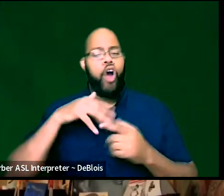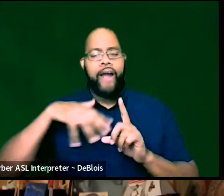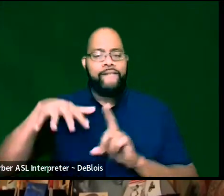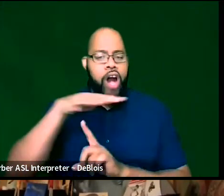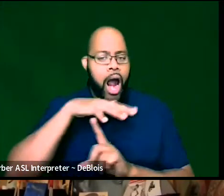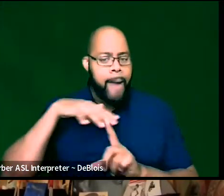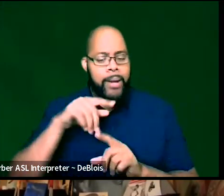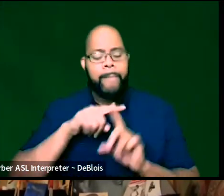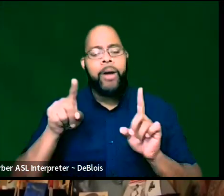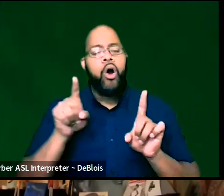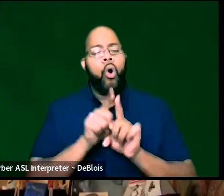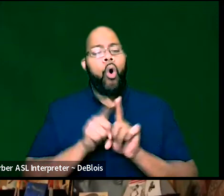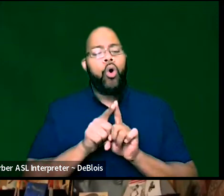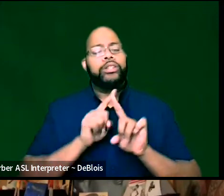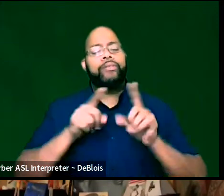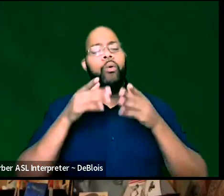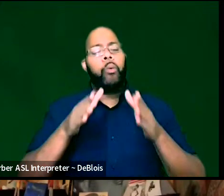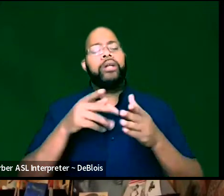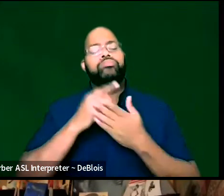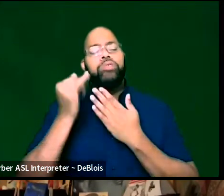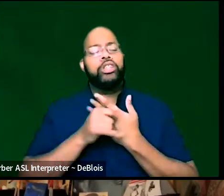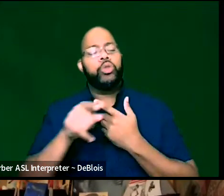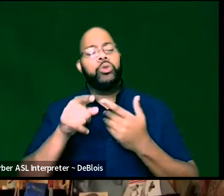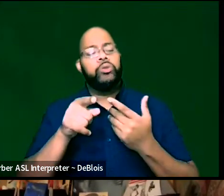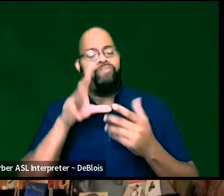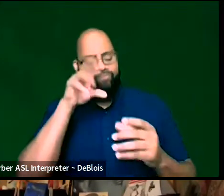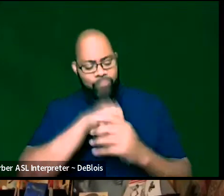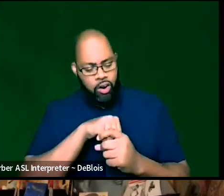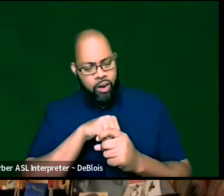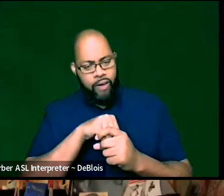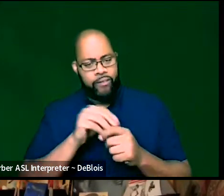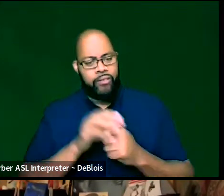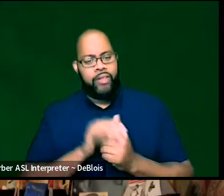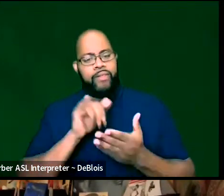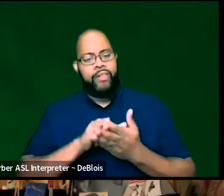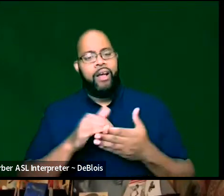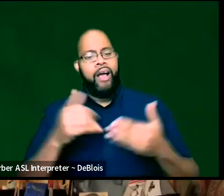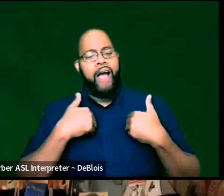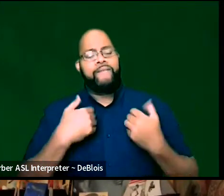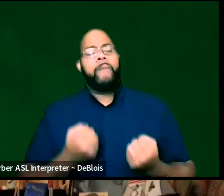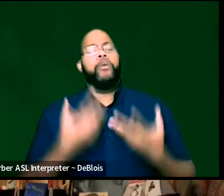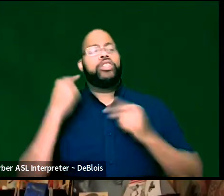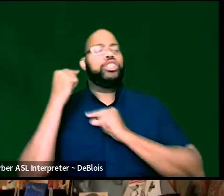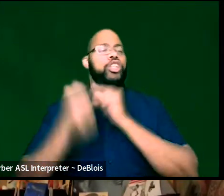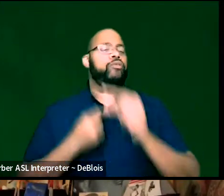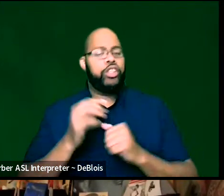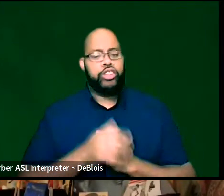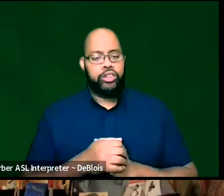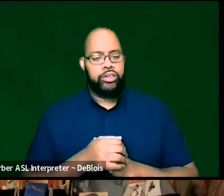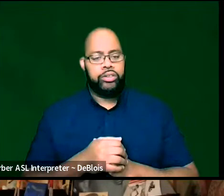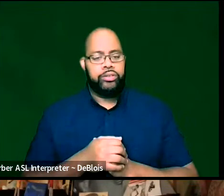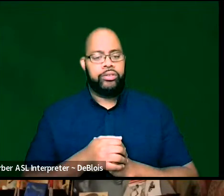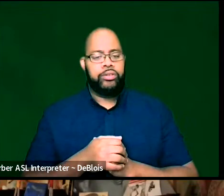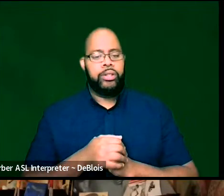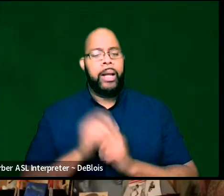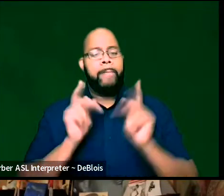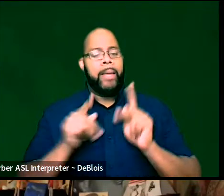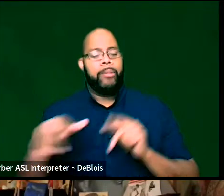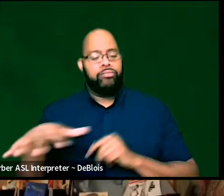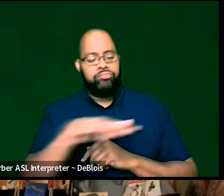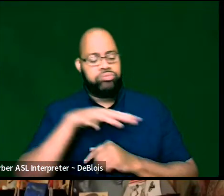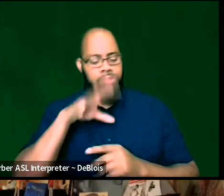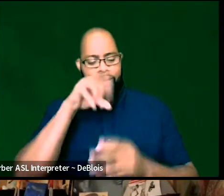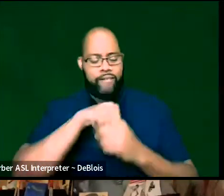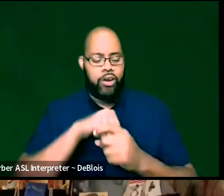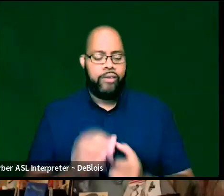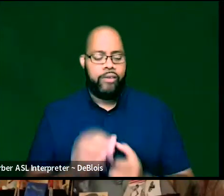environment, but also ways and projects that you have been involved in that have multi-generational peoples